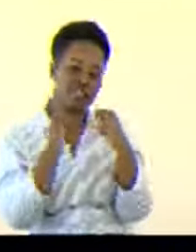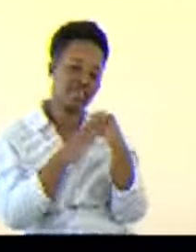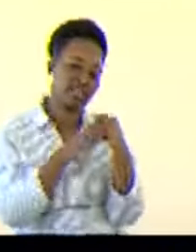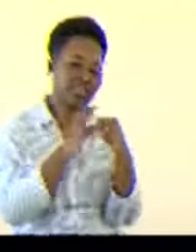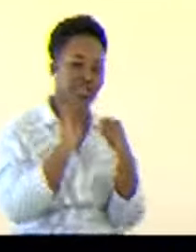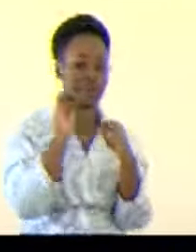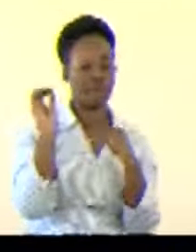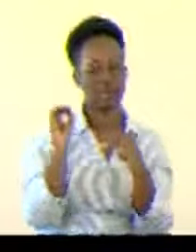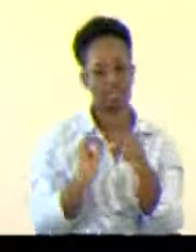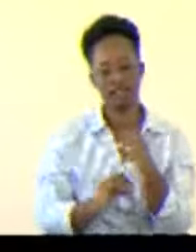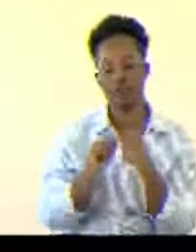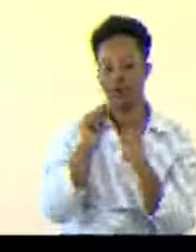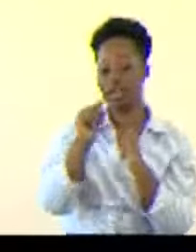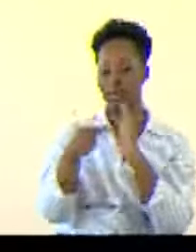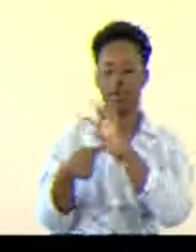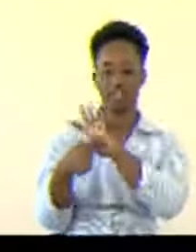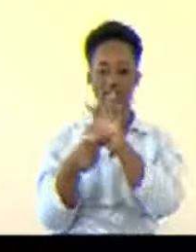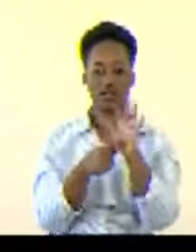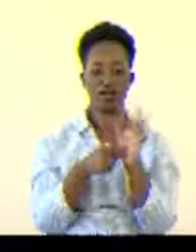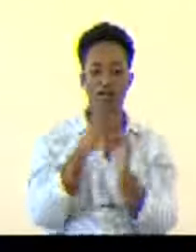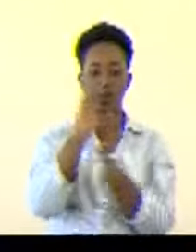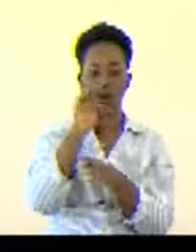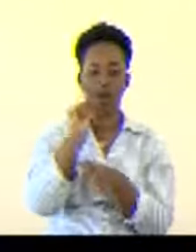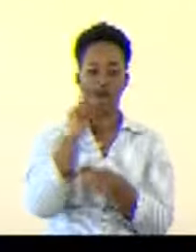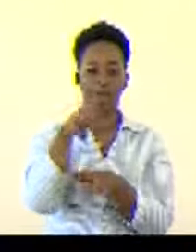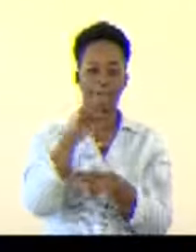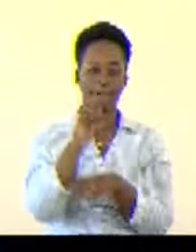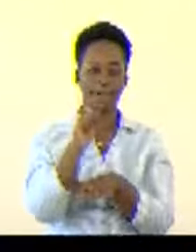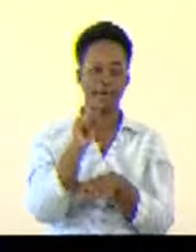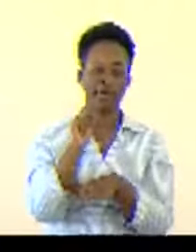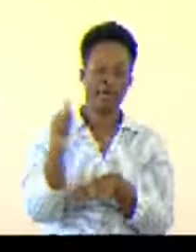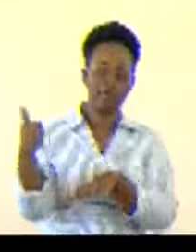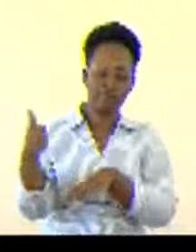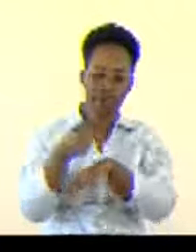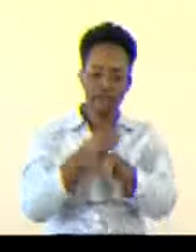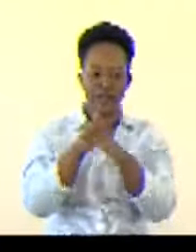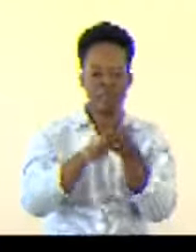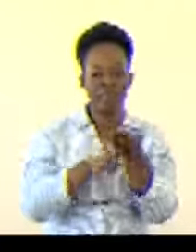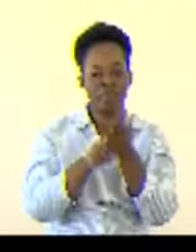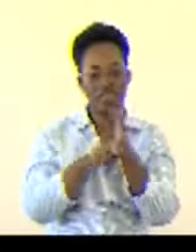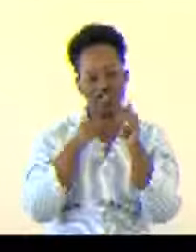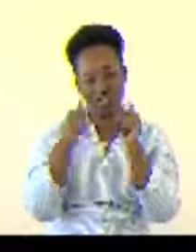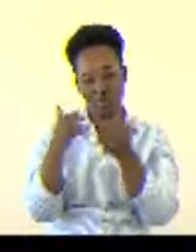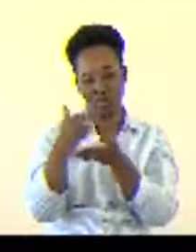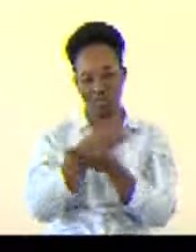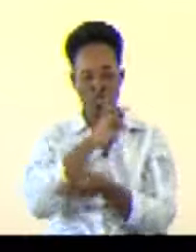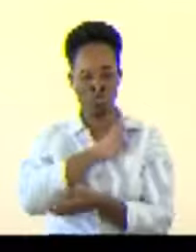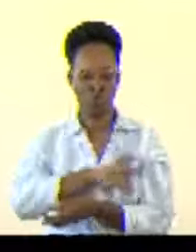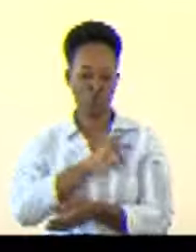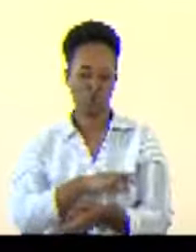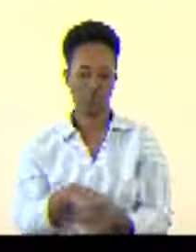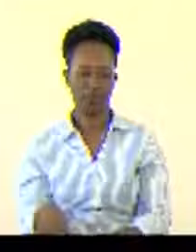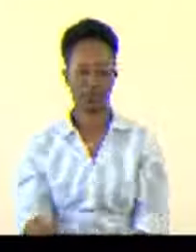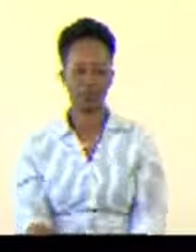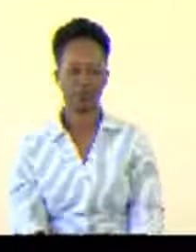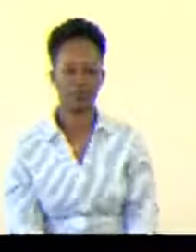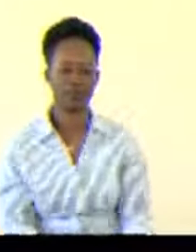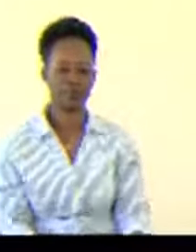means capital employed was used very well to generate net profit. So this ratio,